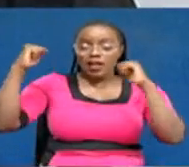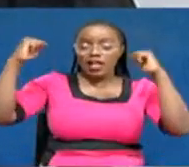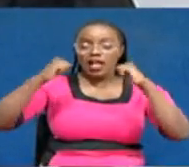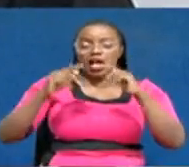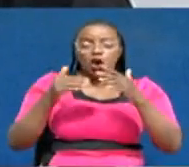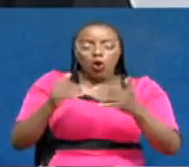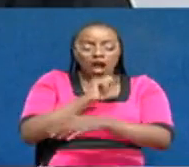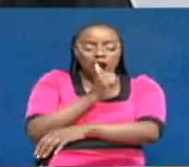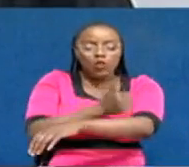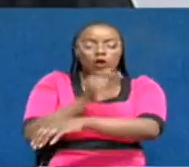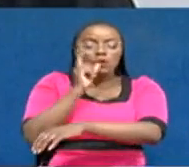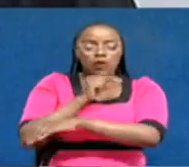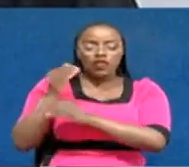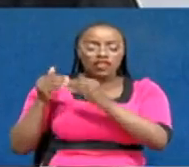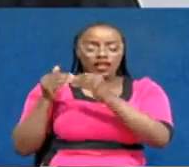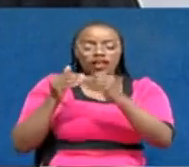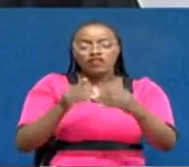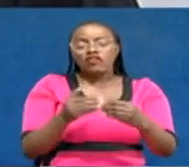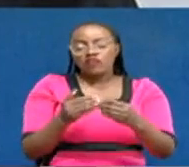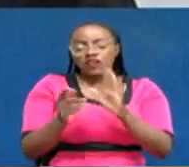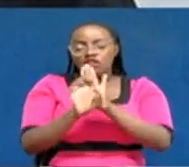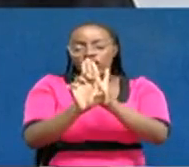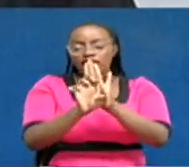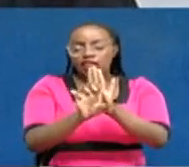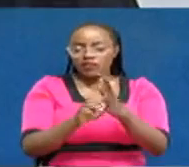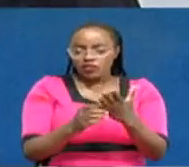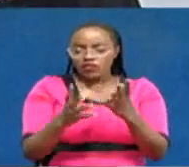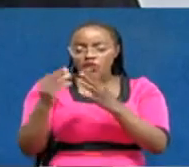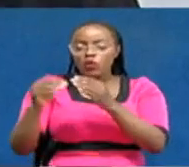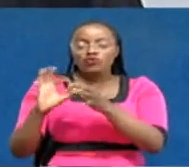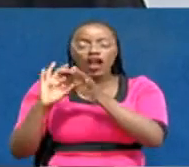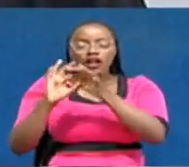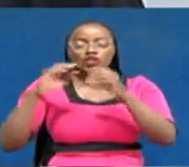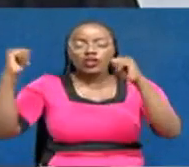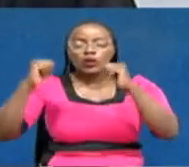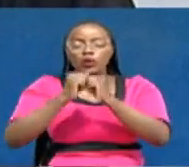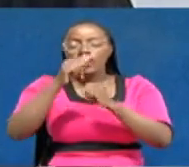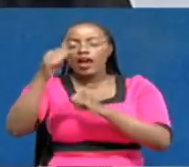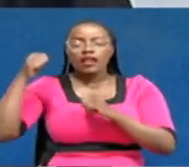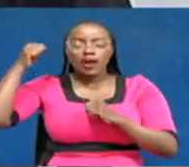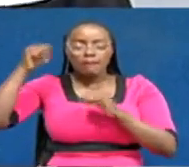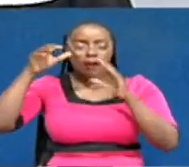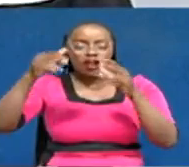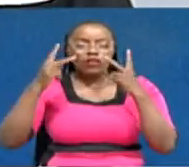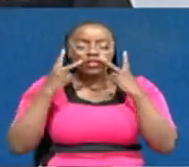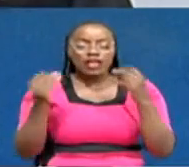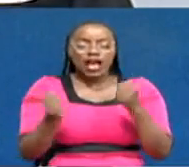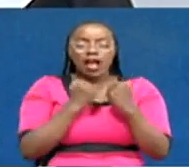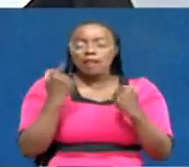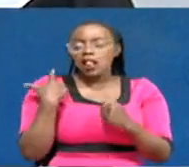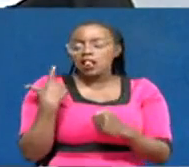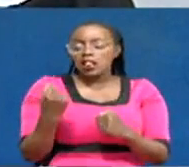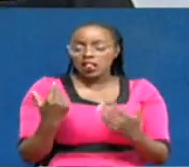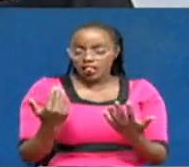can then authorize the leadership of the party to, for instance, go into coalition agreements with other parties, as we've seen happening